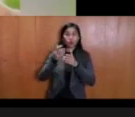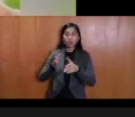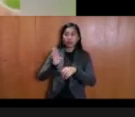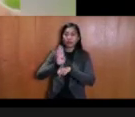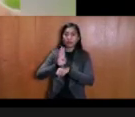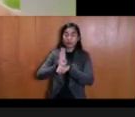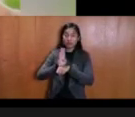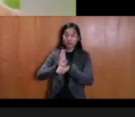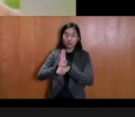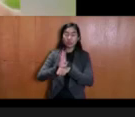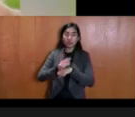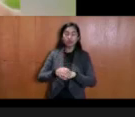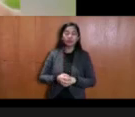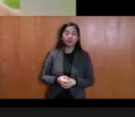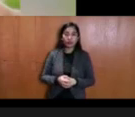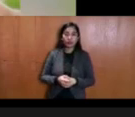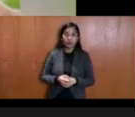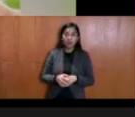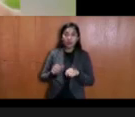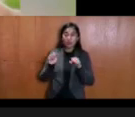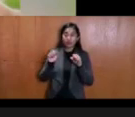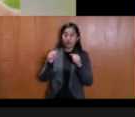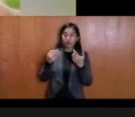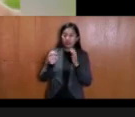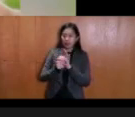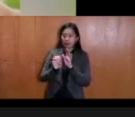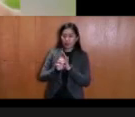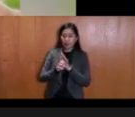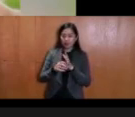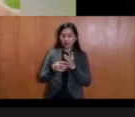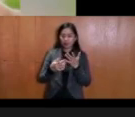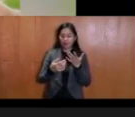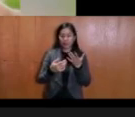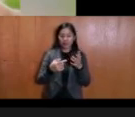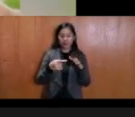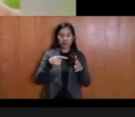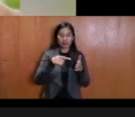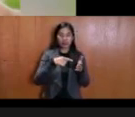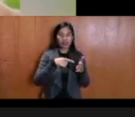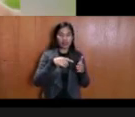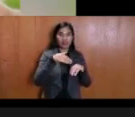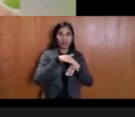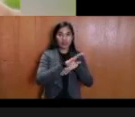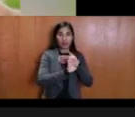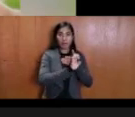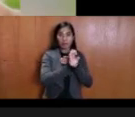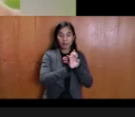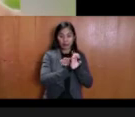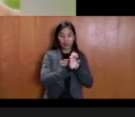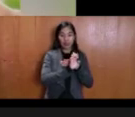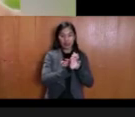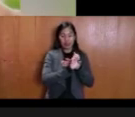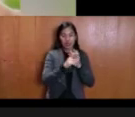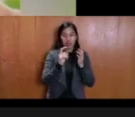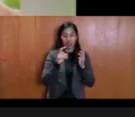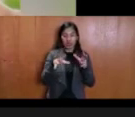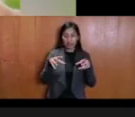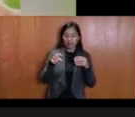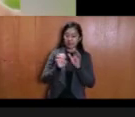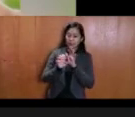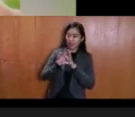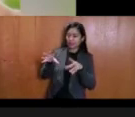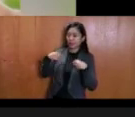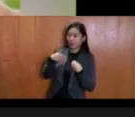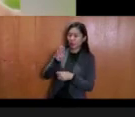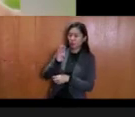with how to even just send email, acknowledge, booking requests or queries and the like.